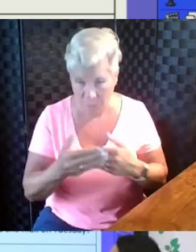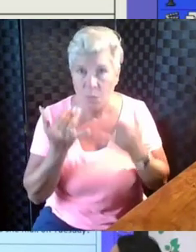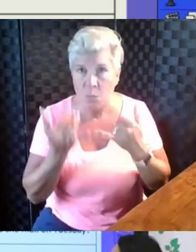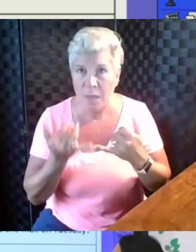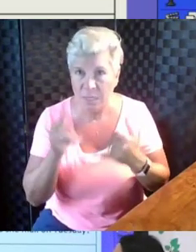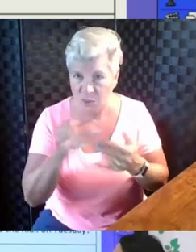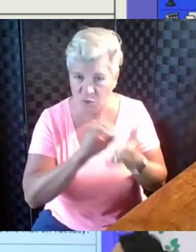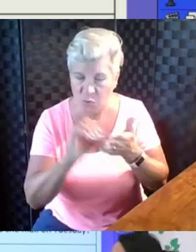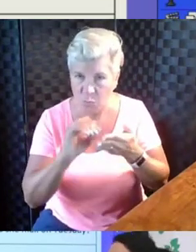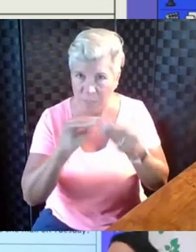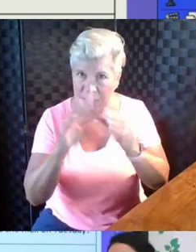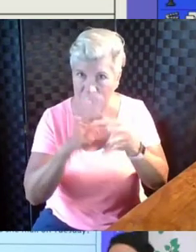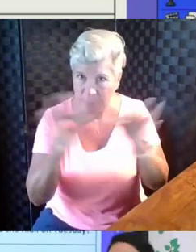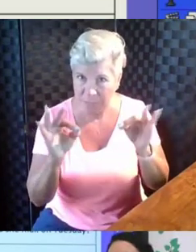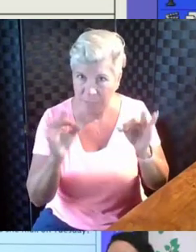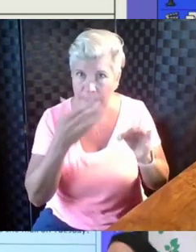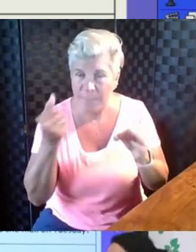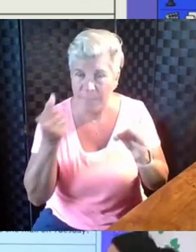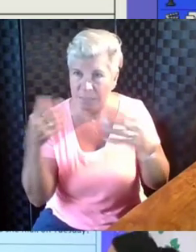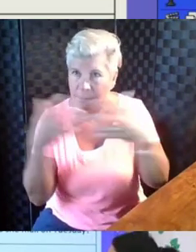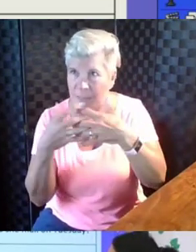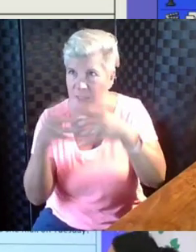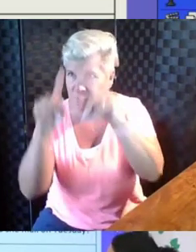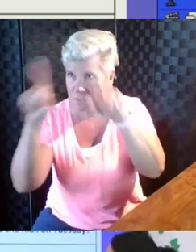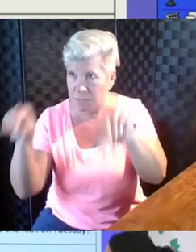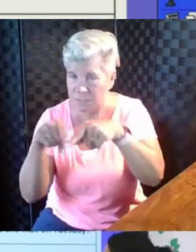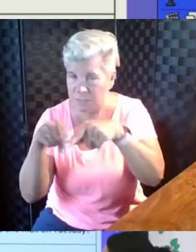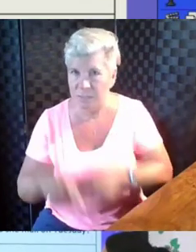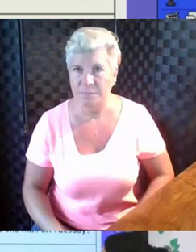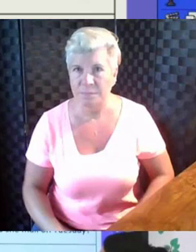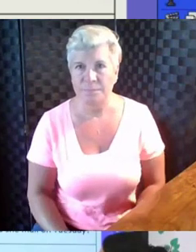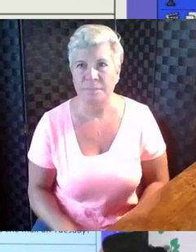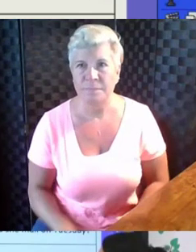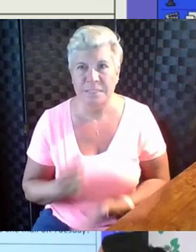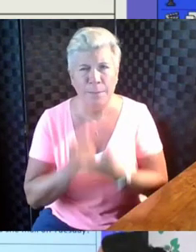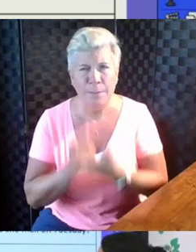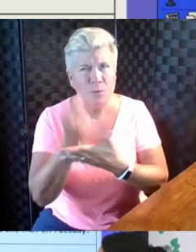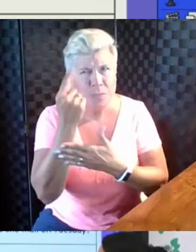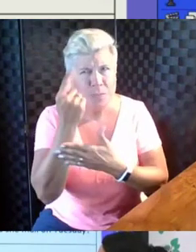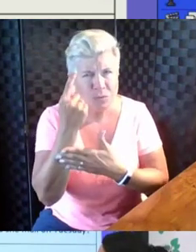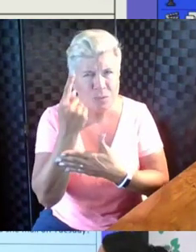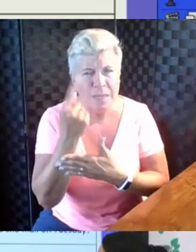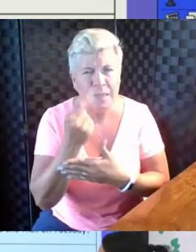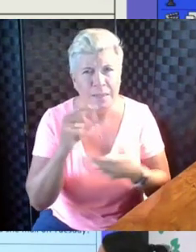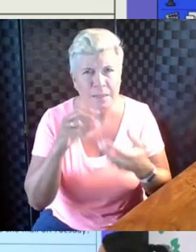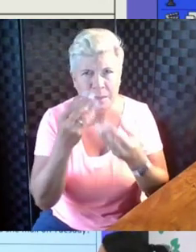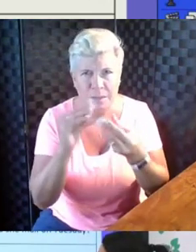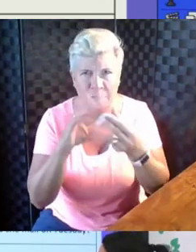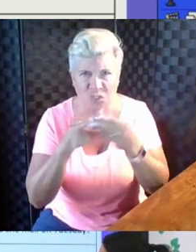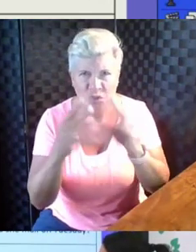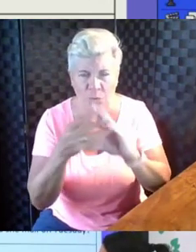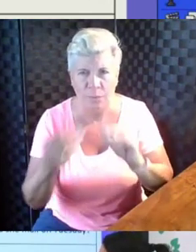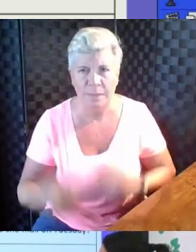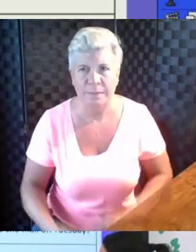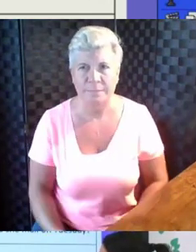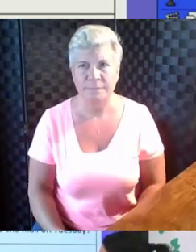use the equation that best works for you, that helps you understand the problem.